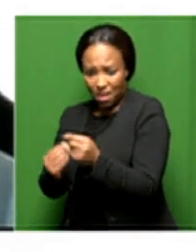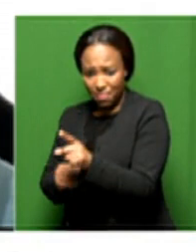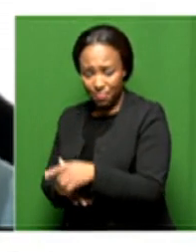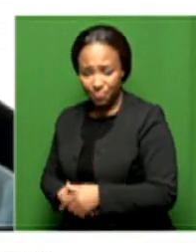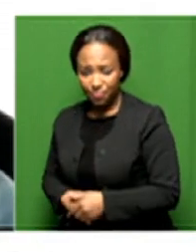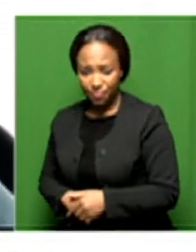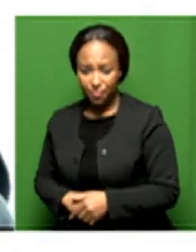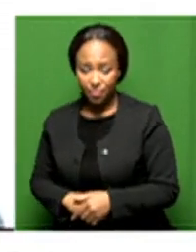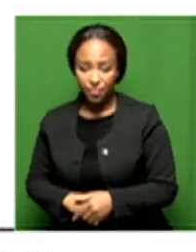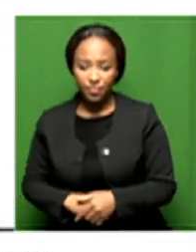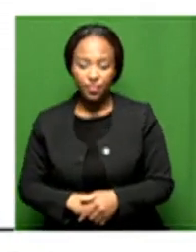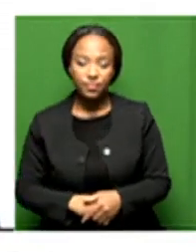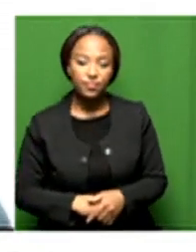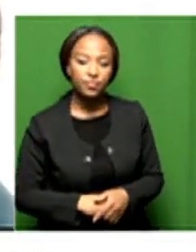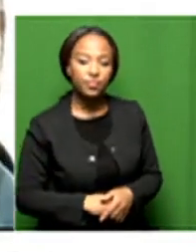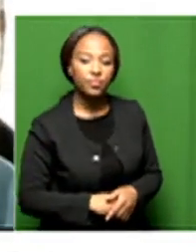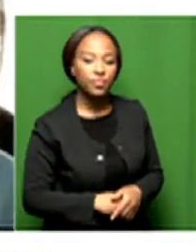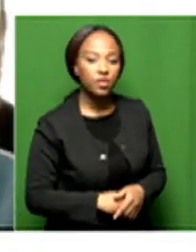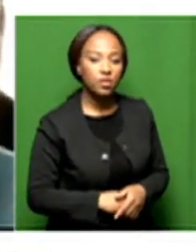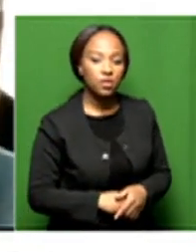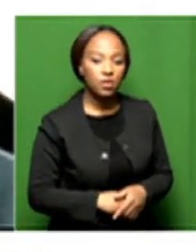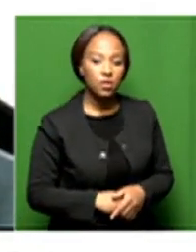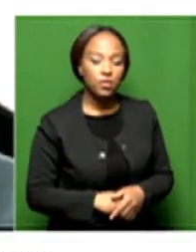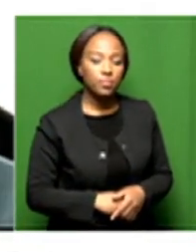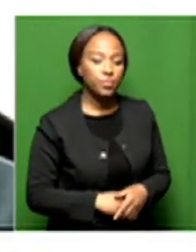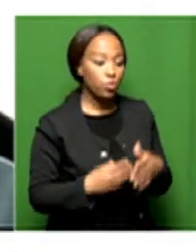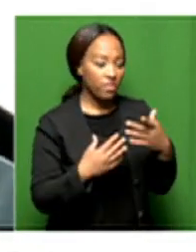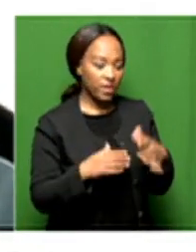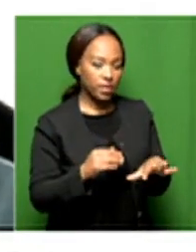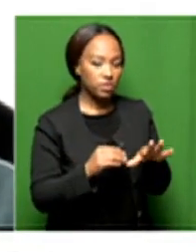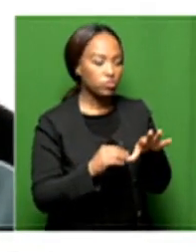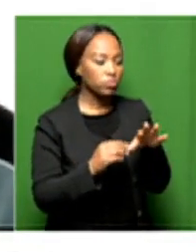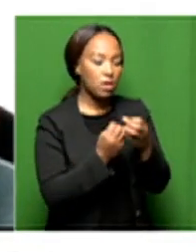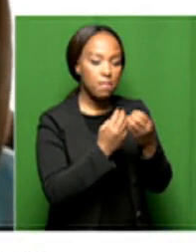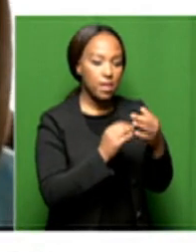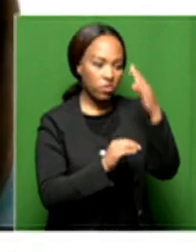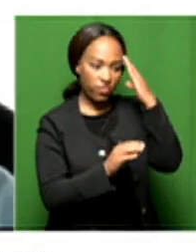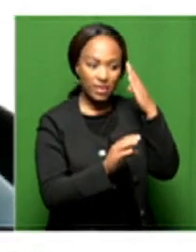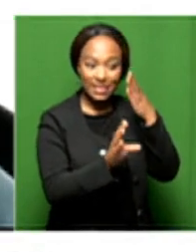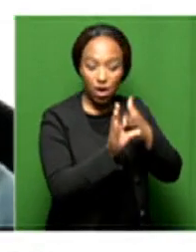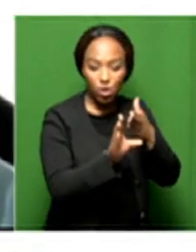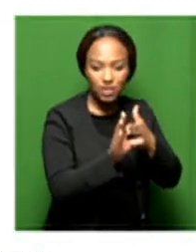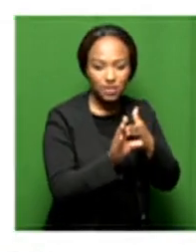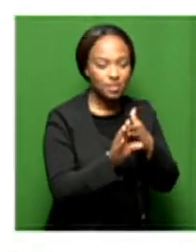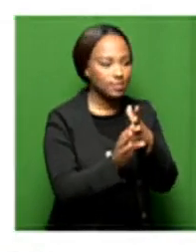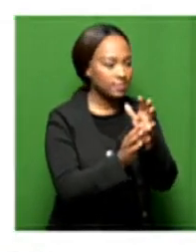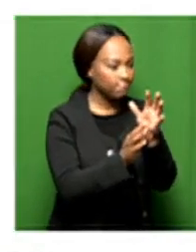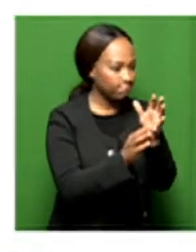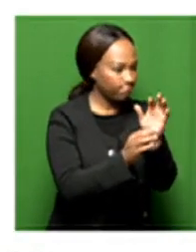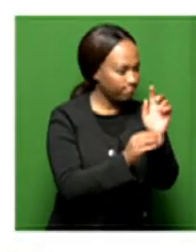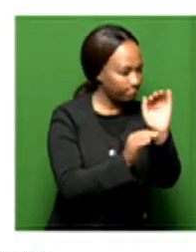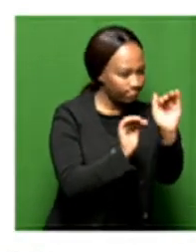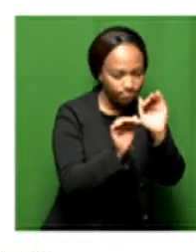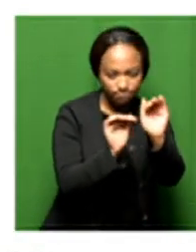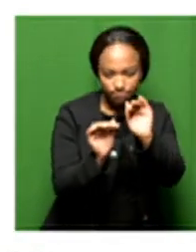So we went to a lot of trouble to actually work with psychologists and actually